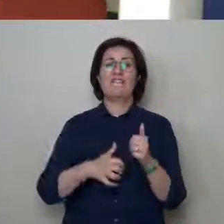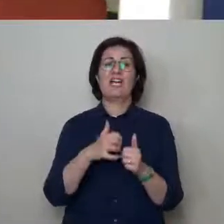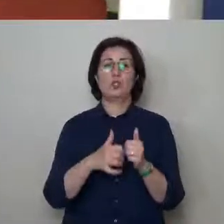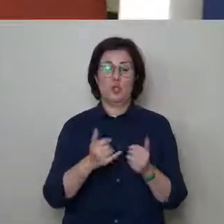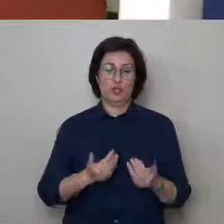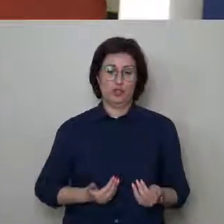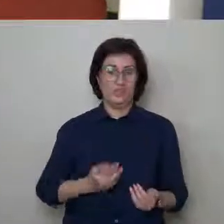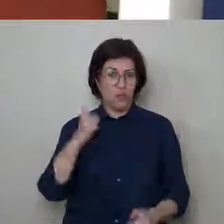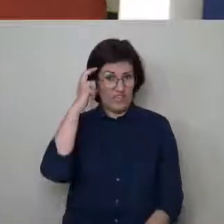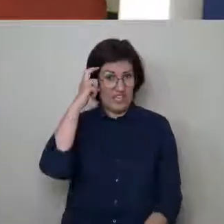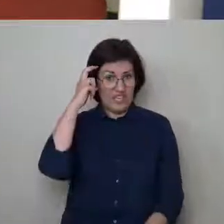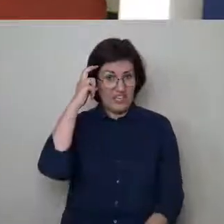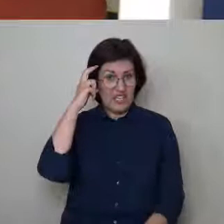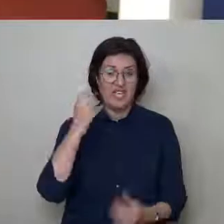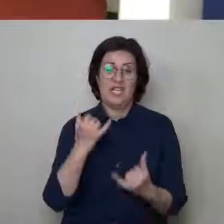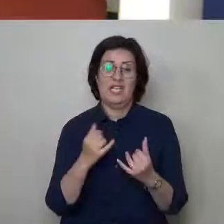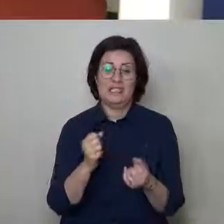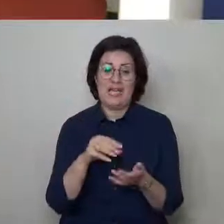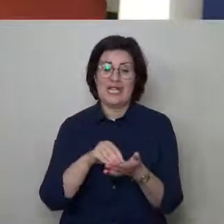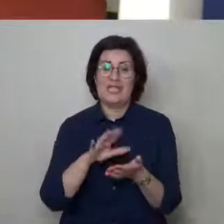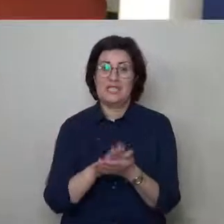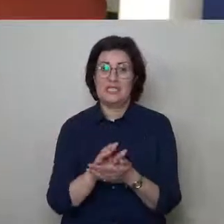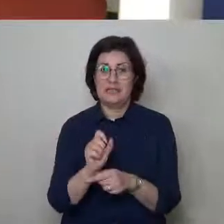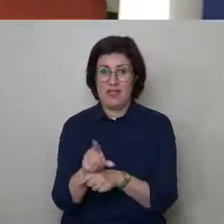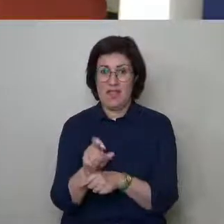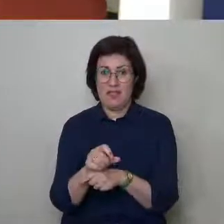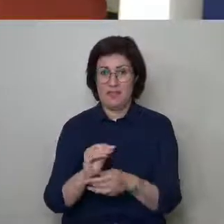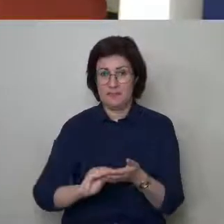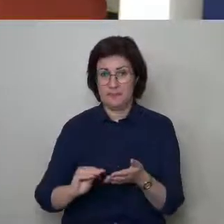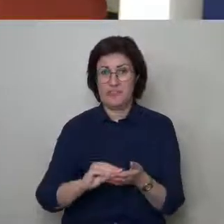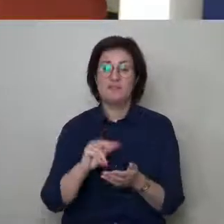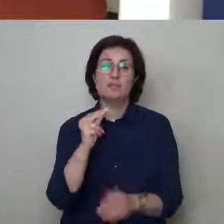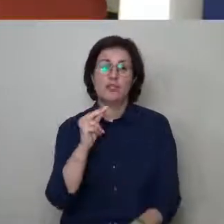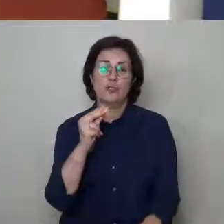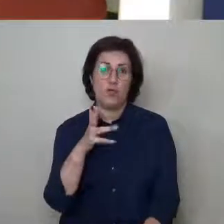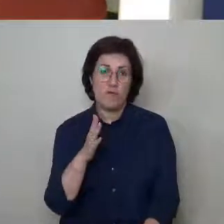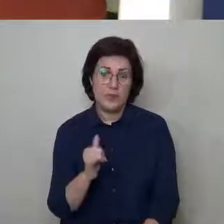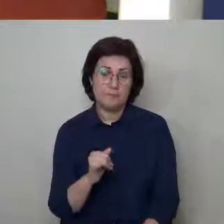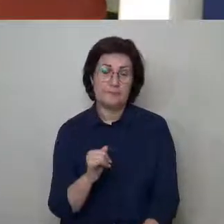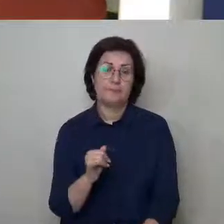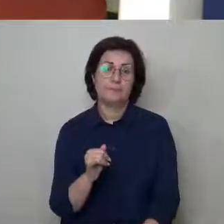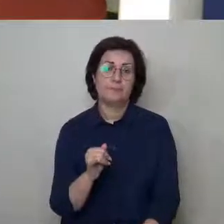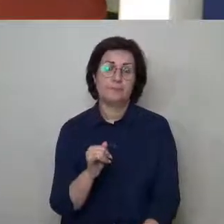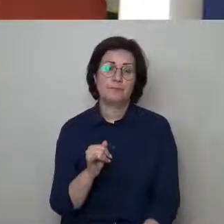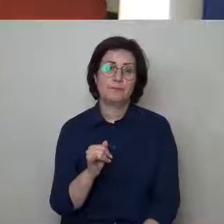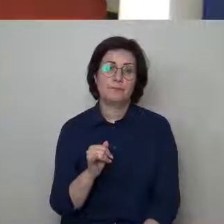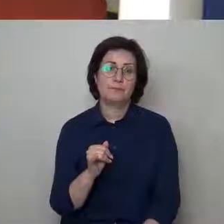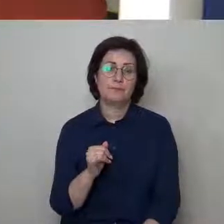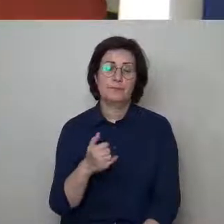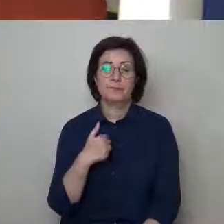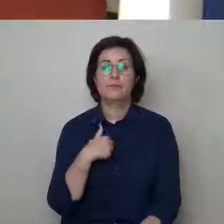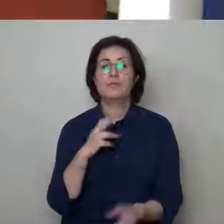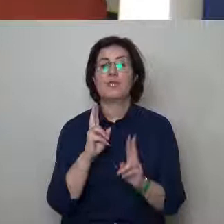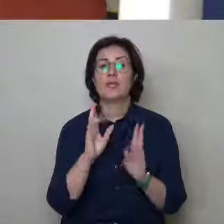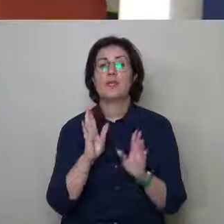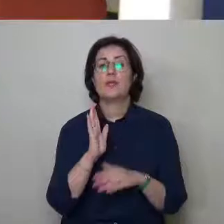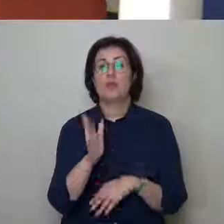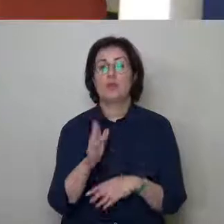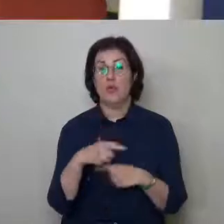in Kherson, I live in Kyiv though, and my editorial board sends me to